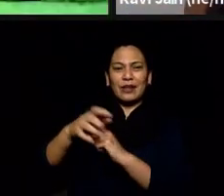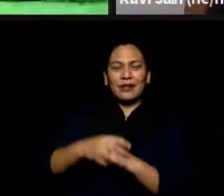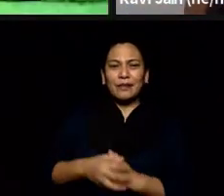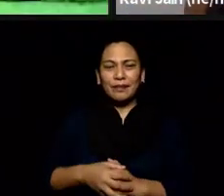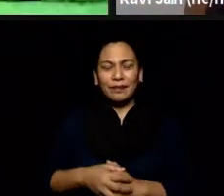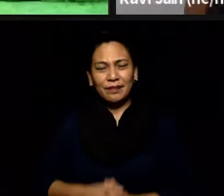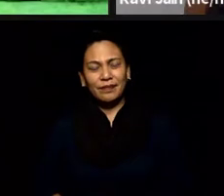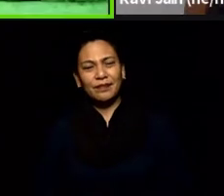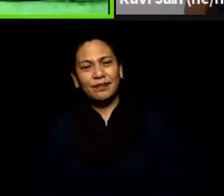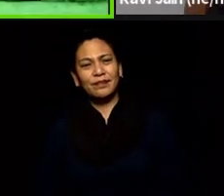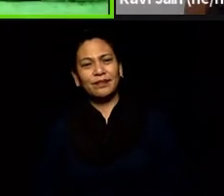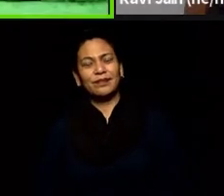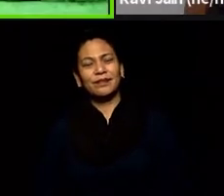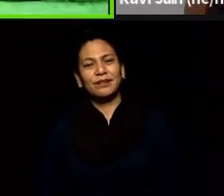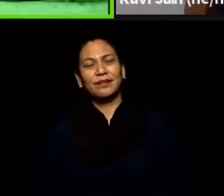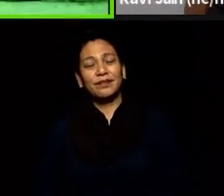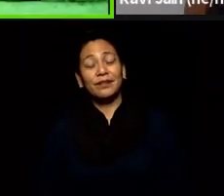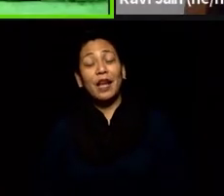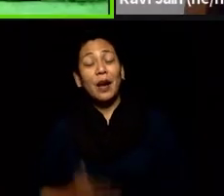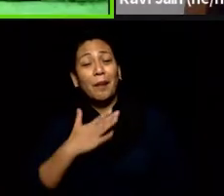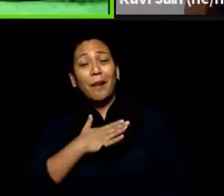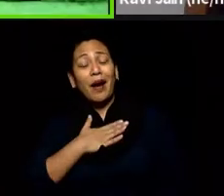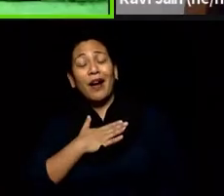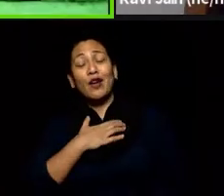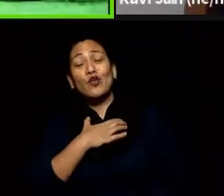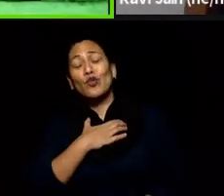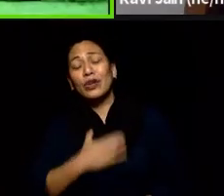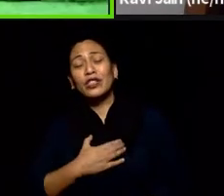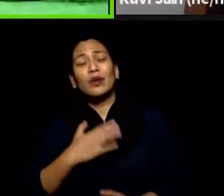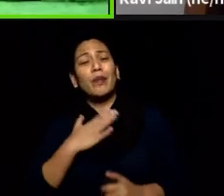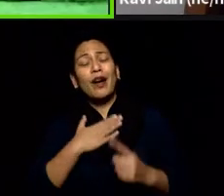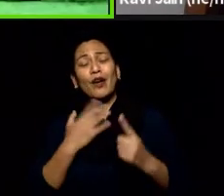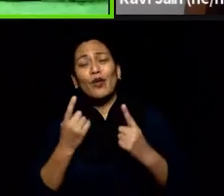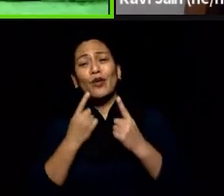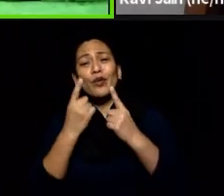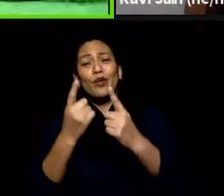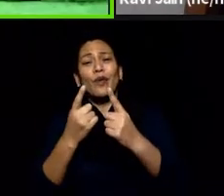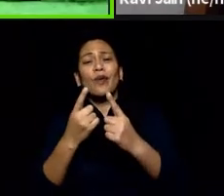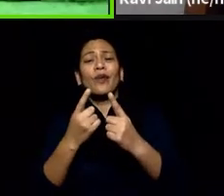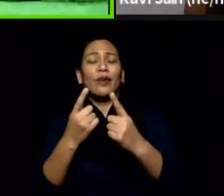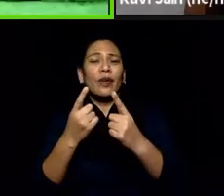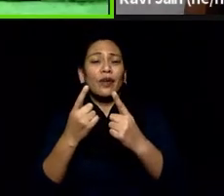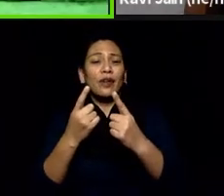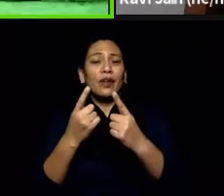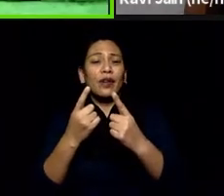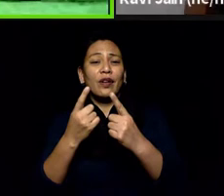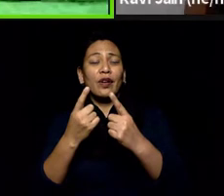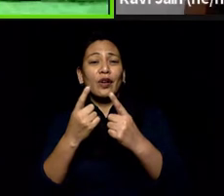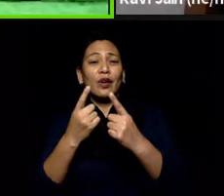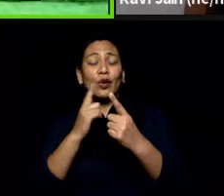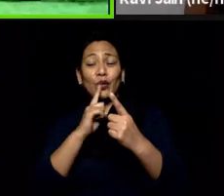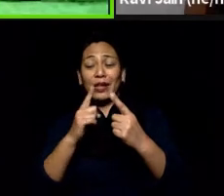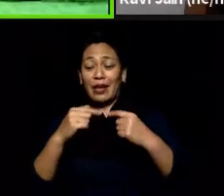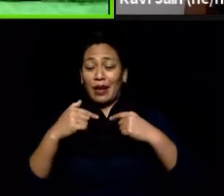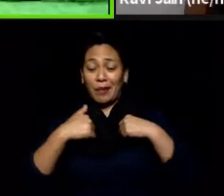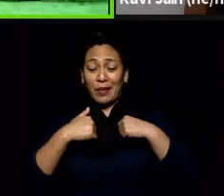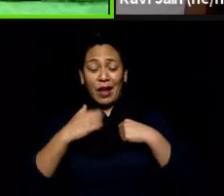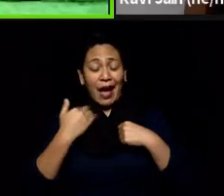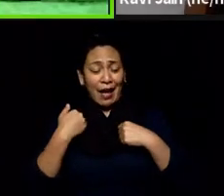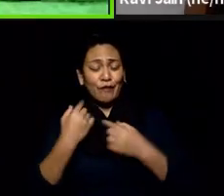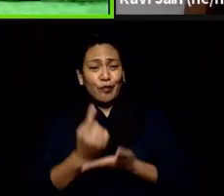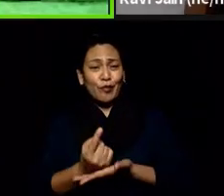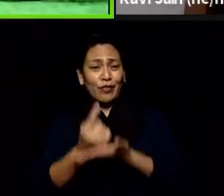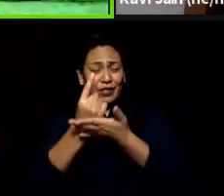Mm-hmm. My wish is, and this is where is it an abandonment of my own privilege? And